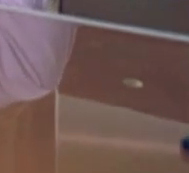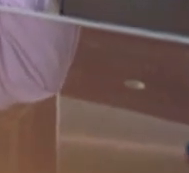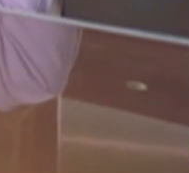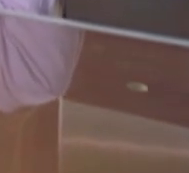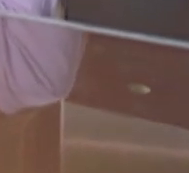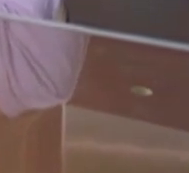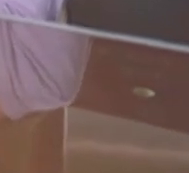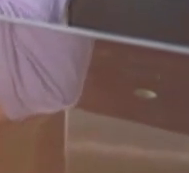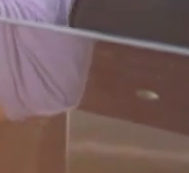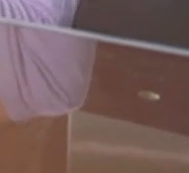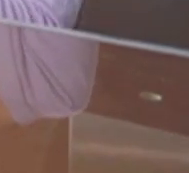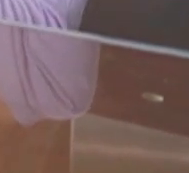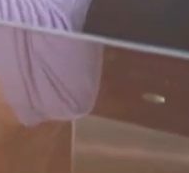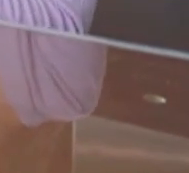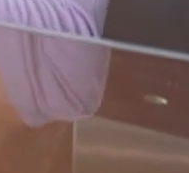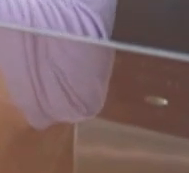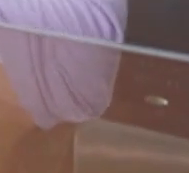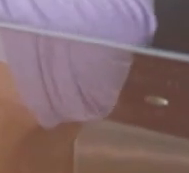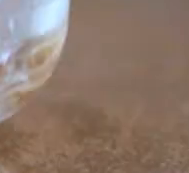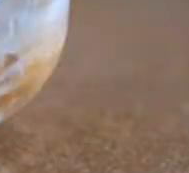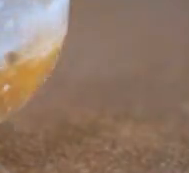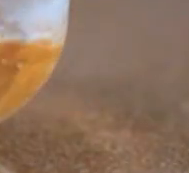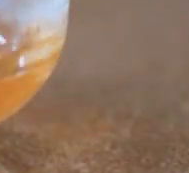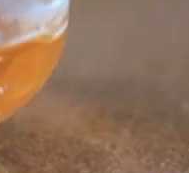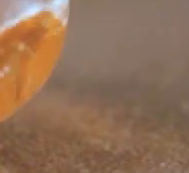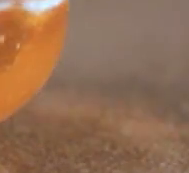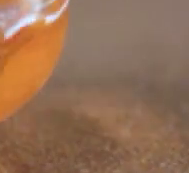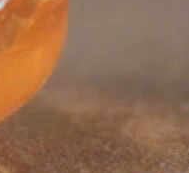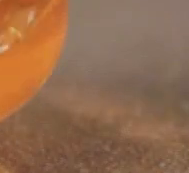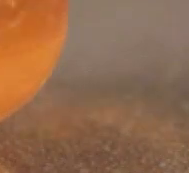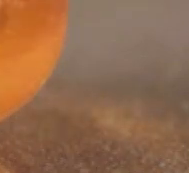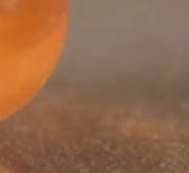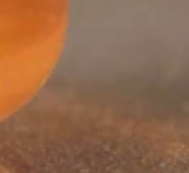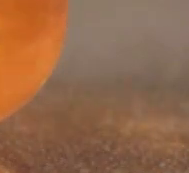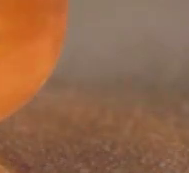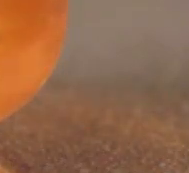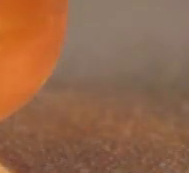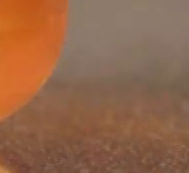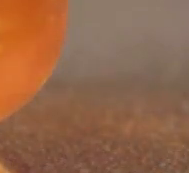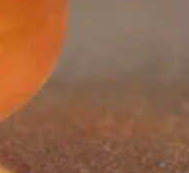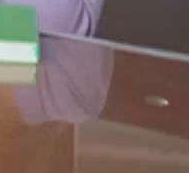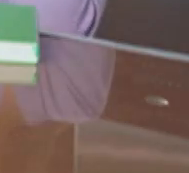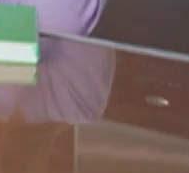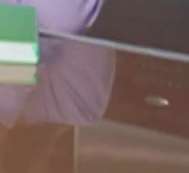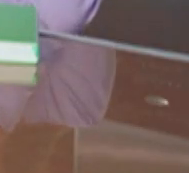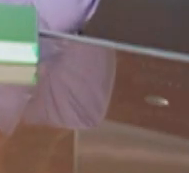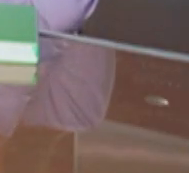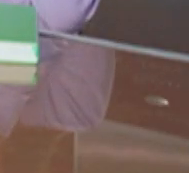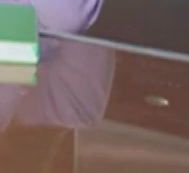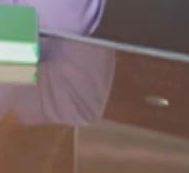Love, mag-MX3T sa ta. Sige, love. Cholesterol-free ni.